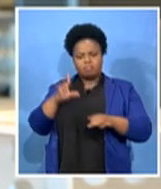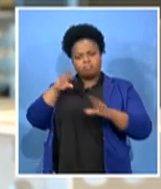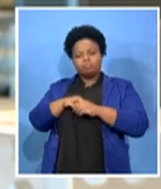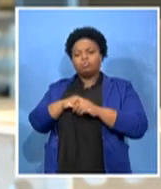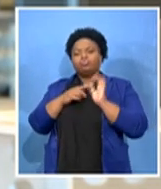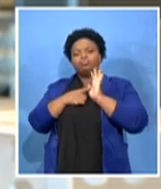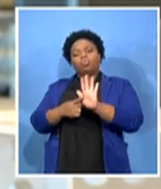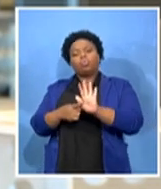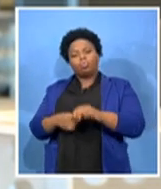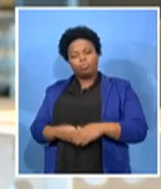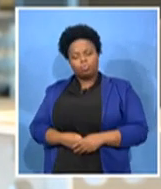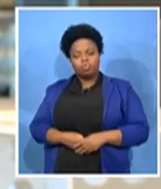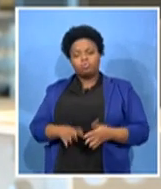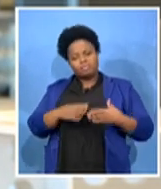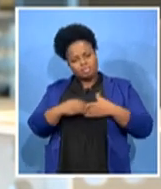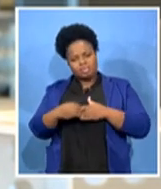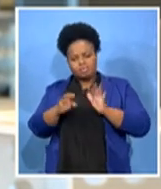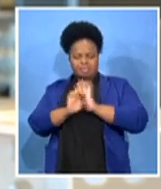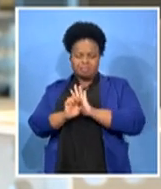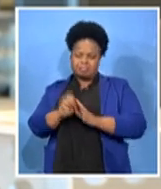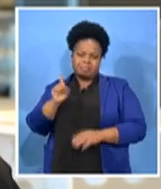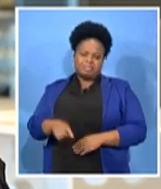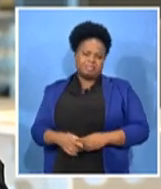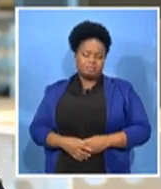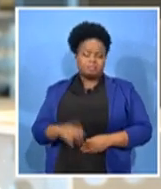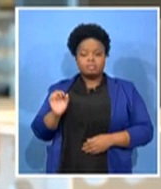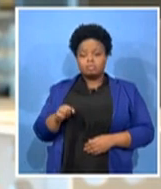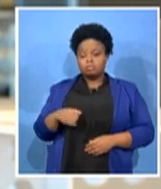example. Yes, we know that at some point he will